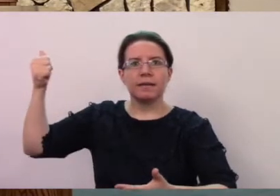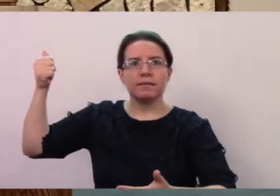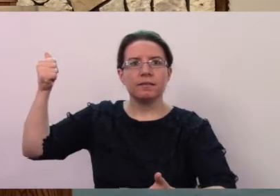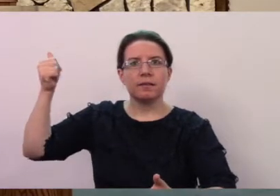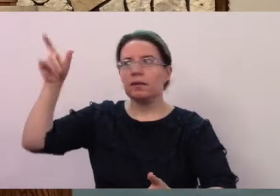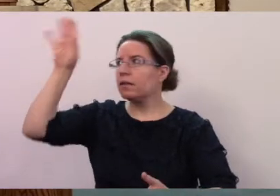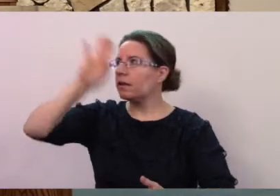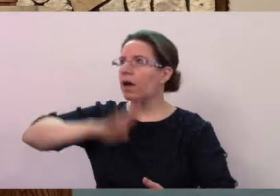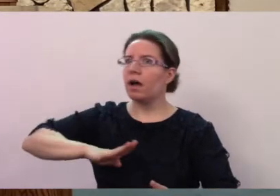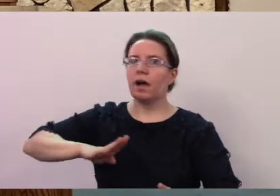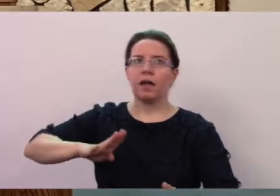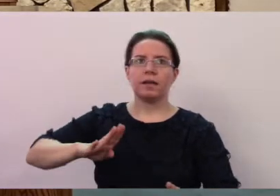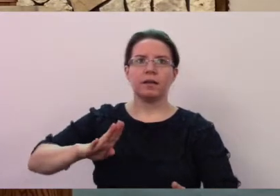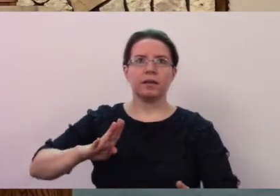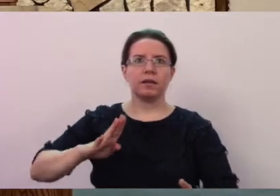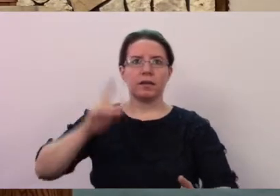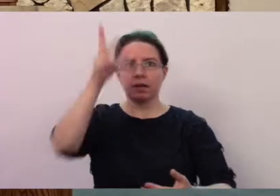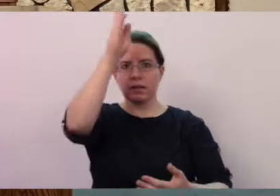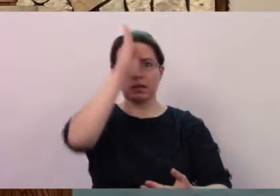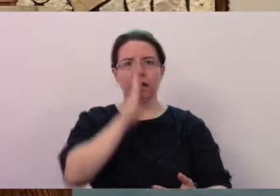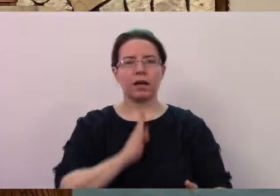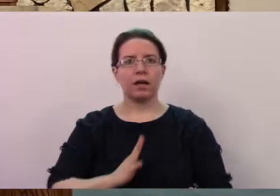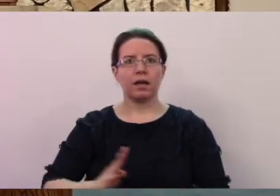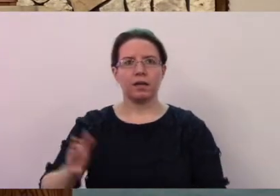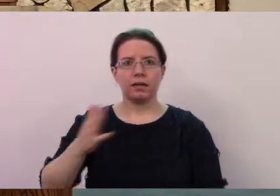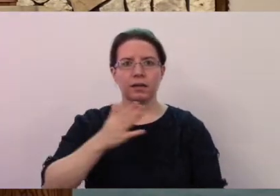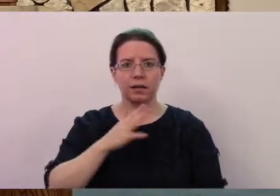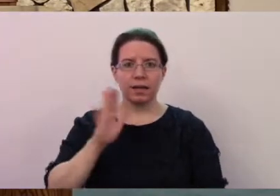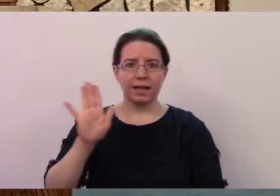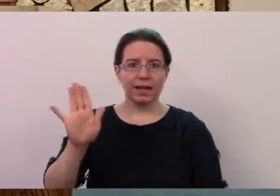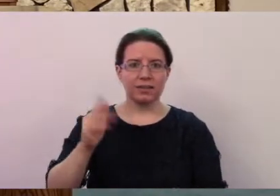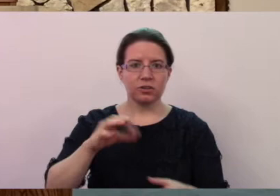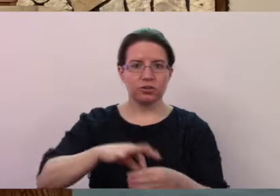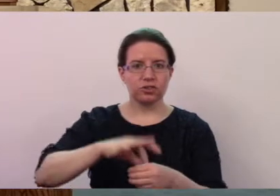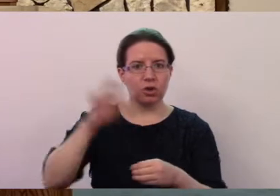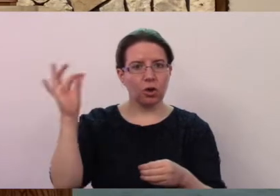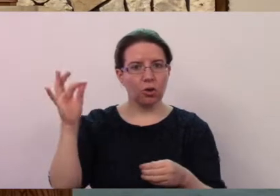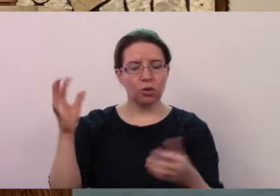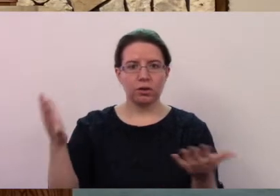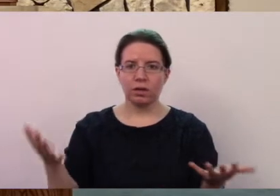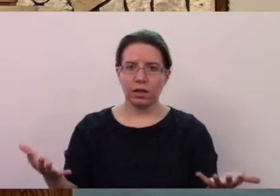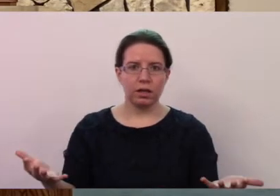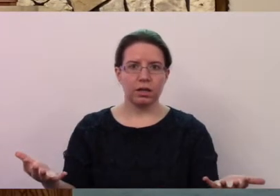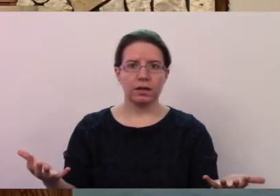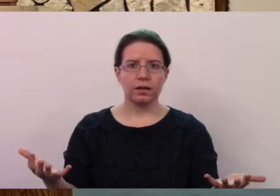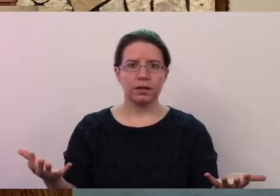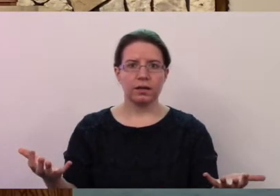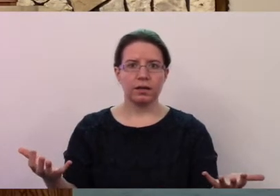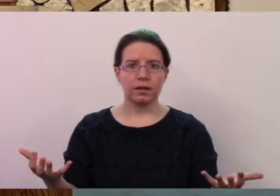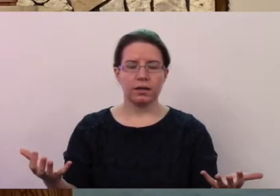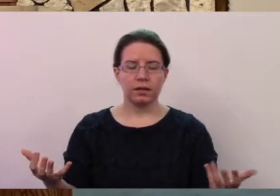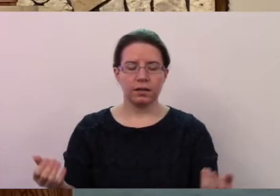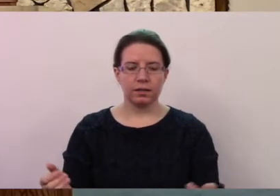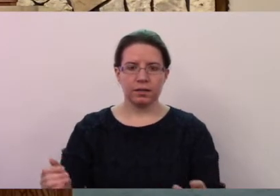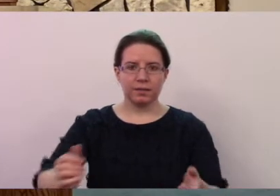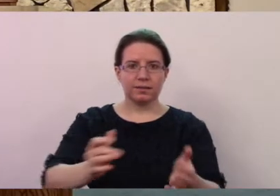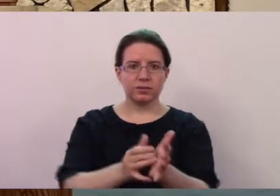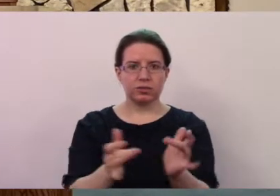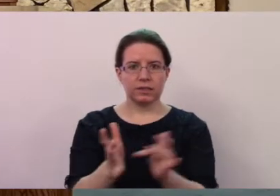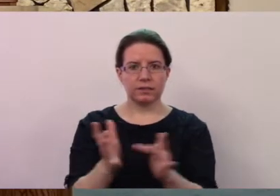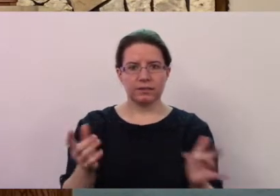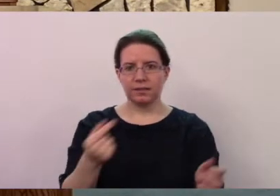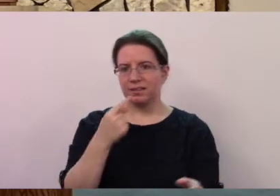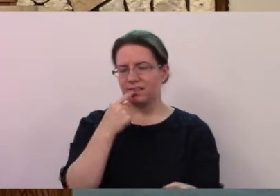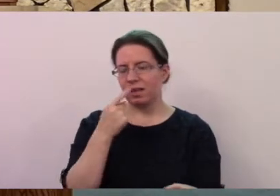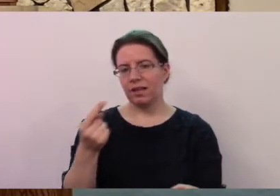soul? Okay. It would be foolish. Yes. And Jesus basically said that there would be people that would